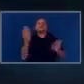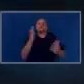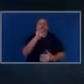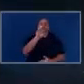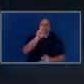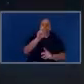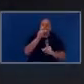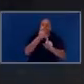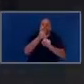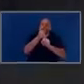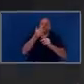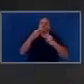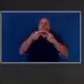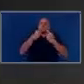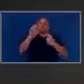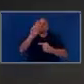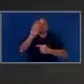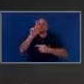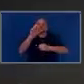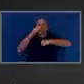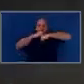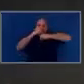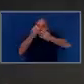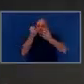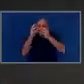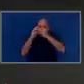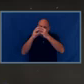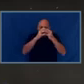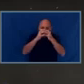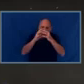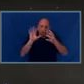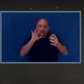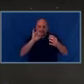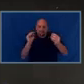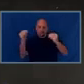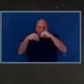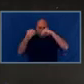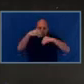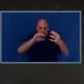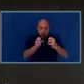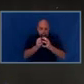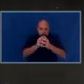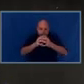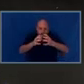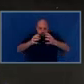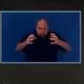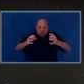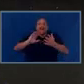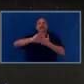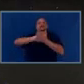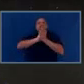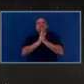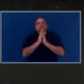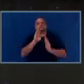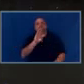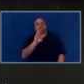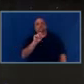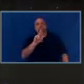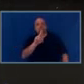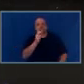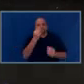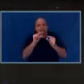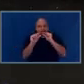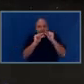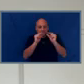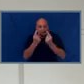it accumulated from the fragments of a giant impact on its parent body. And so by studying Bennu,